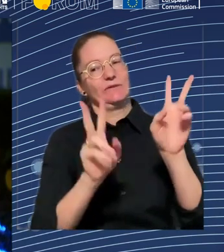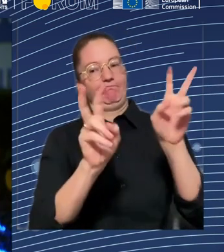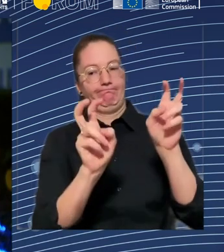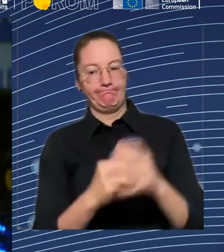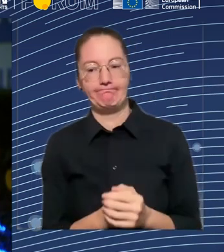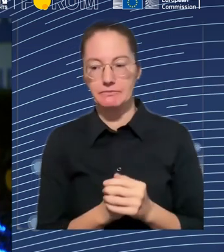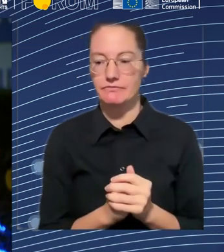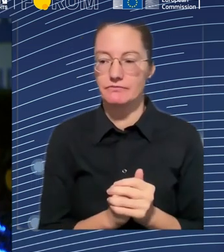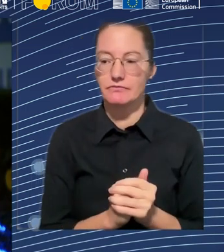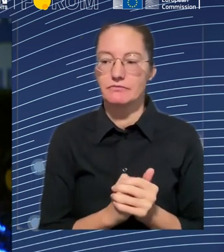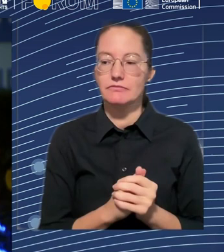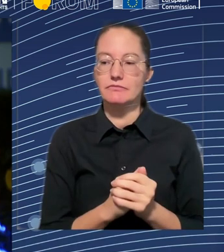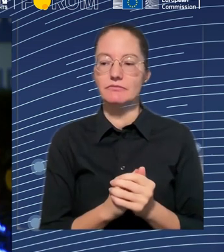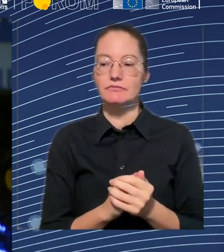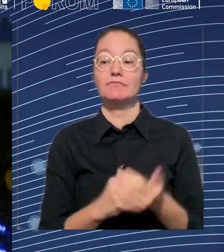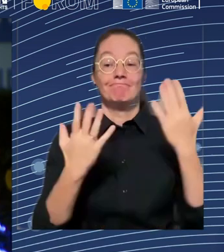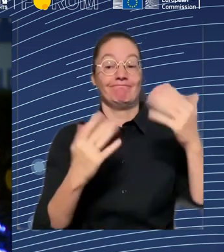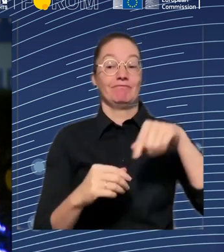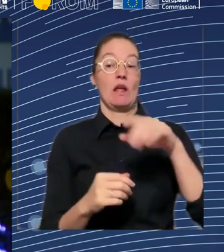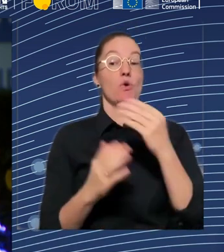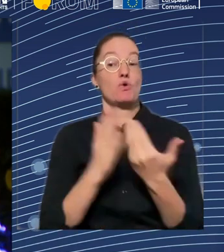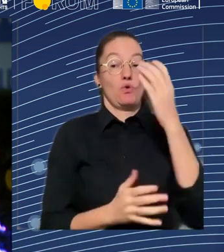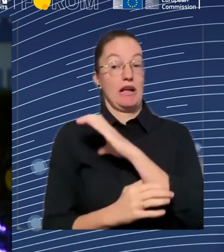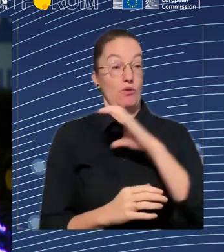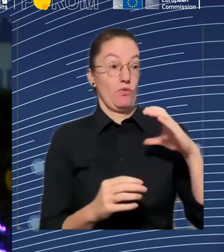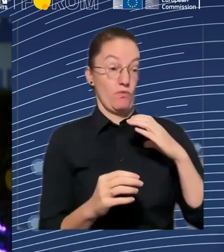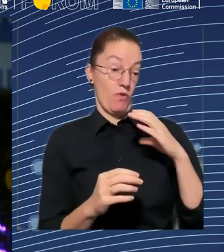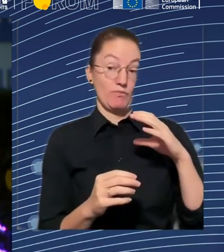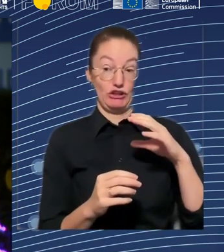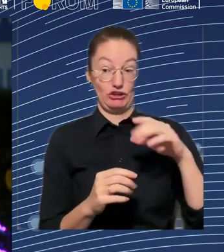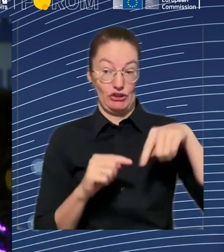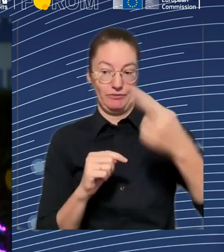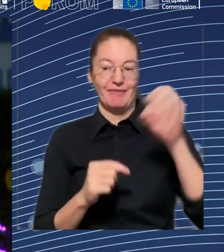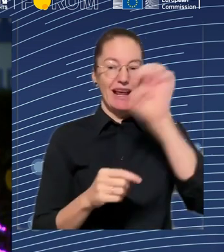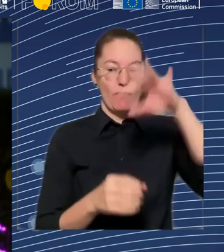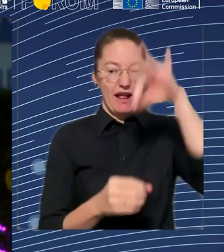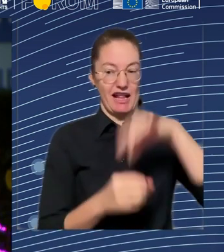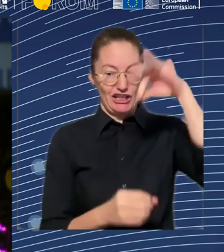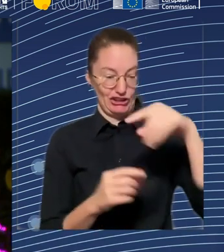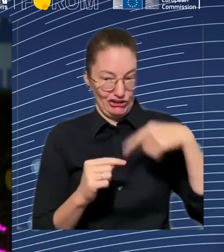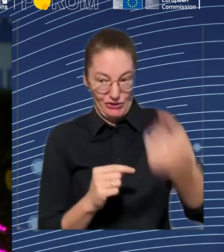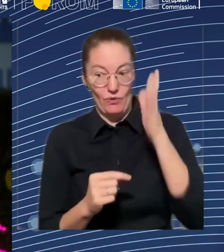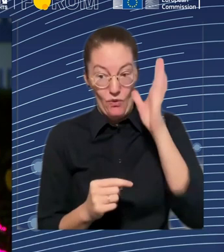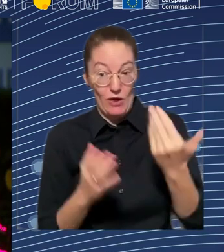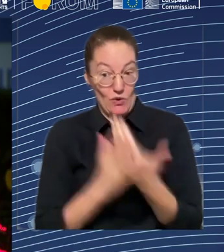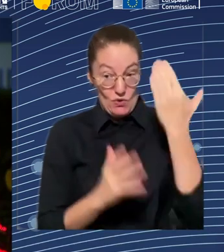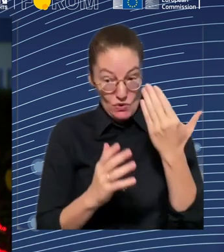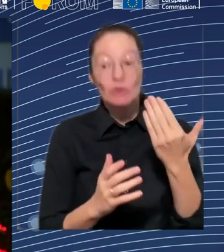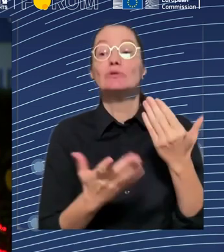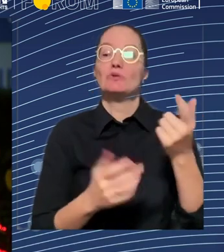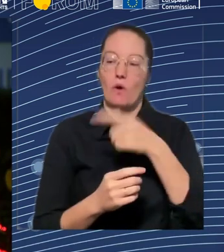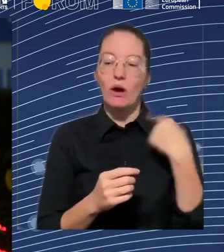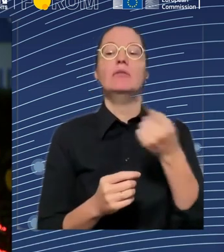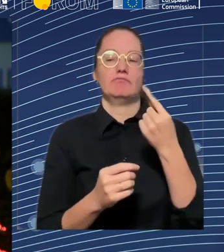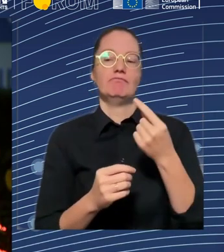academic, and regulatory aspects, there's no doubt that we are the best place to come and invest in artificial intelligence today. But that's only